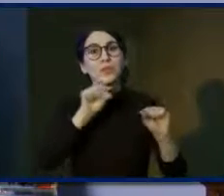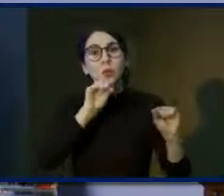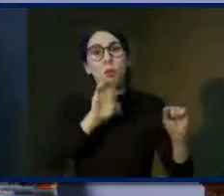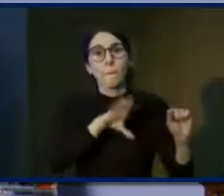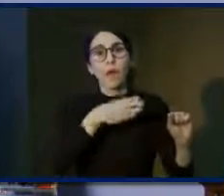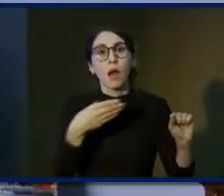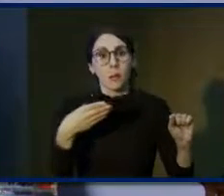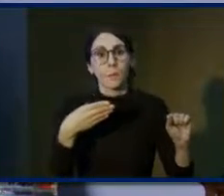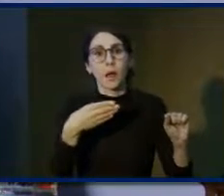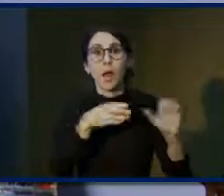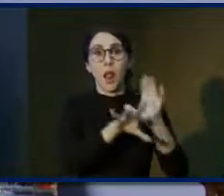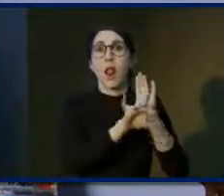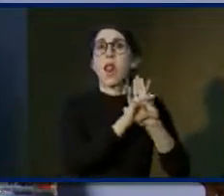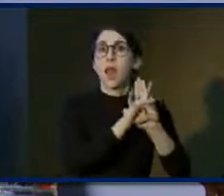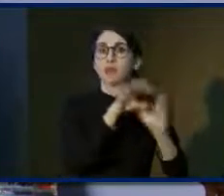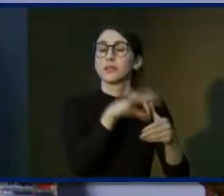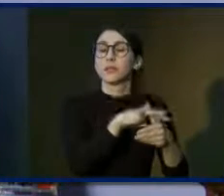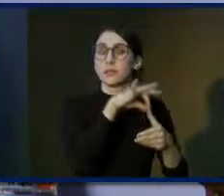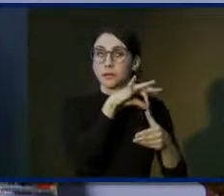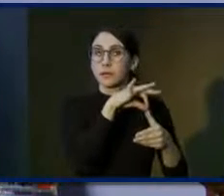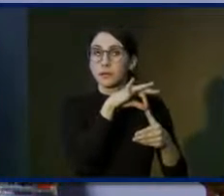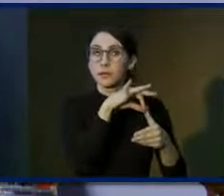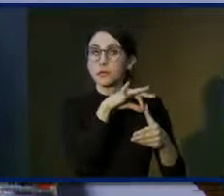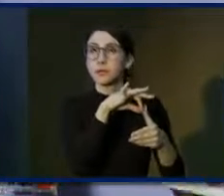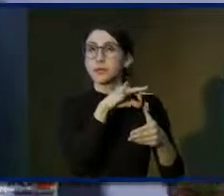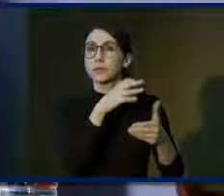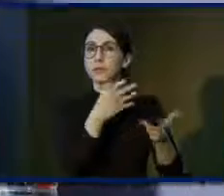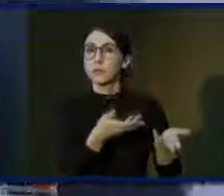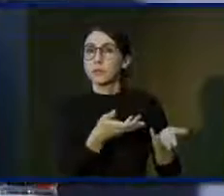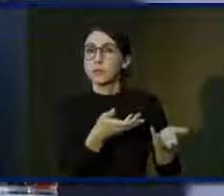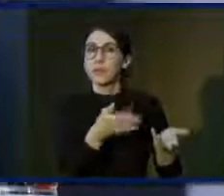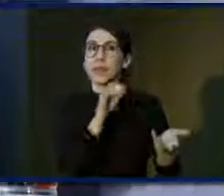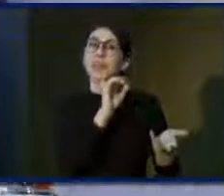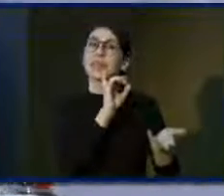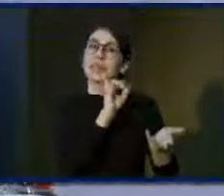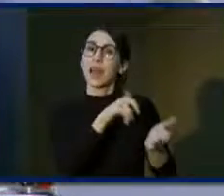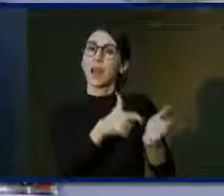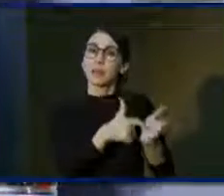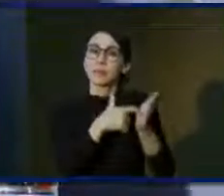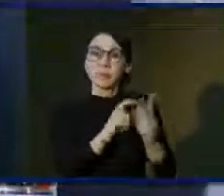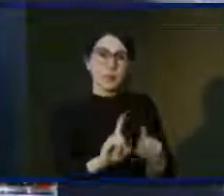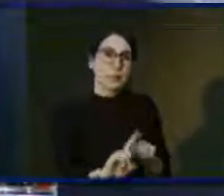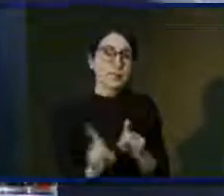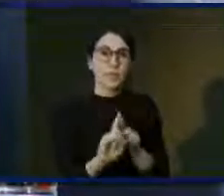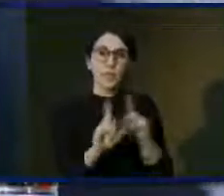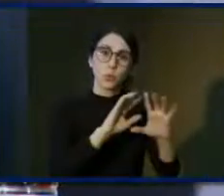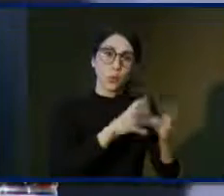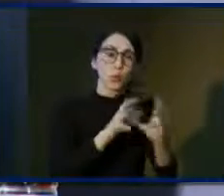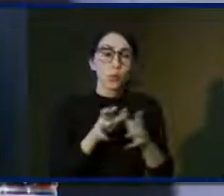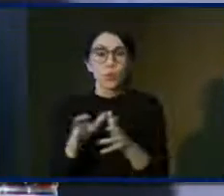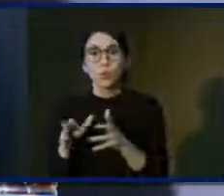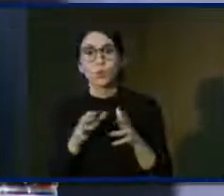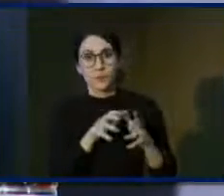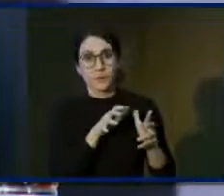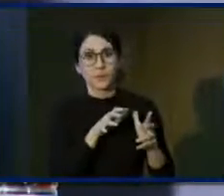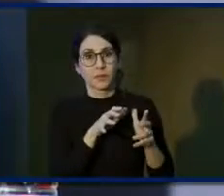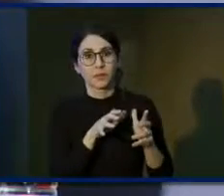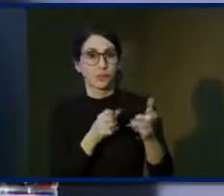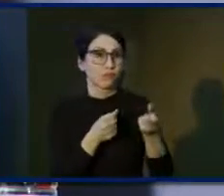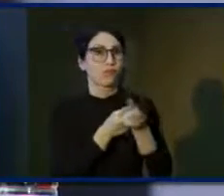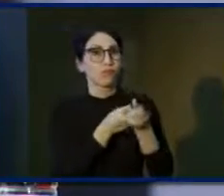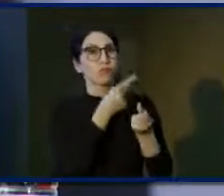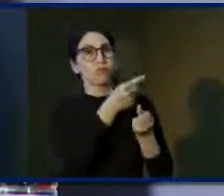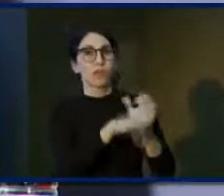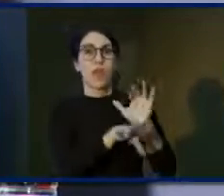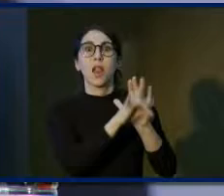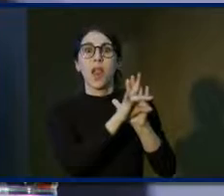Obama was elected and it took so many different groups of people to put him in that office,